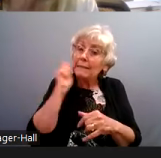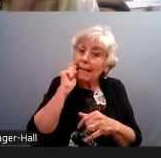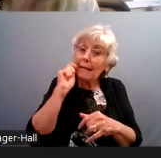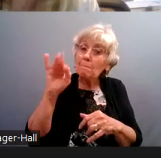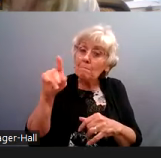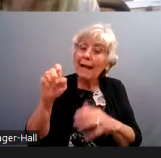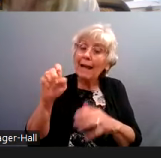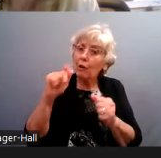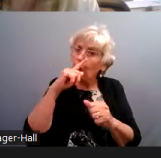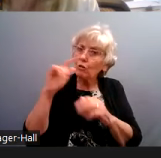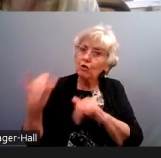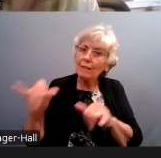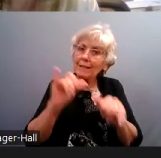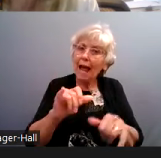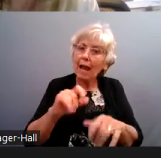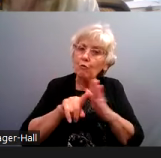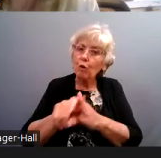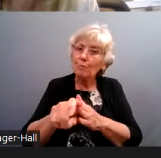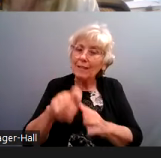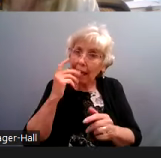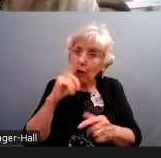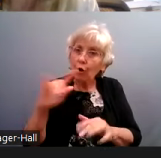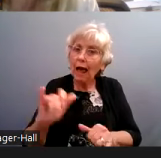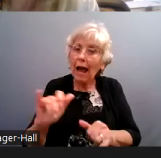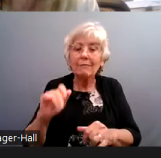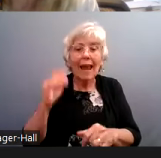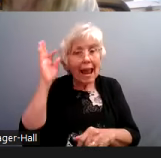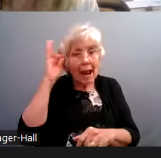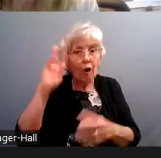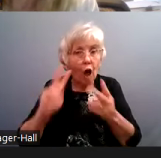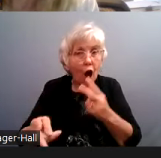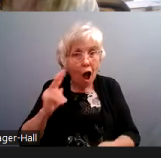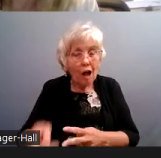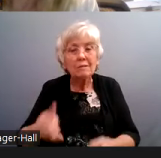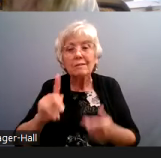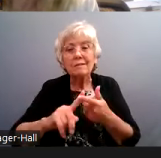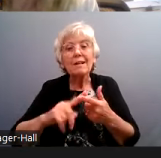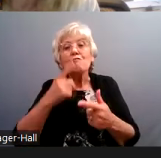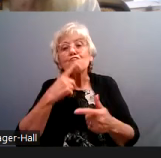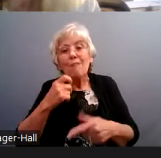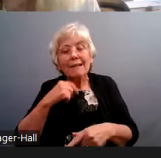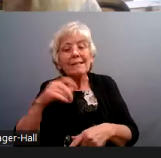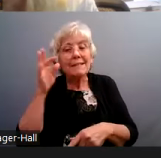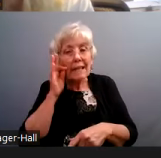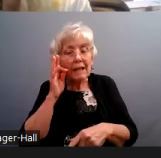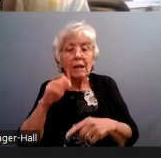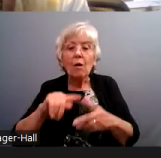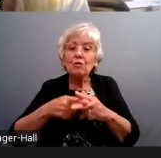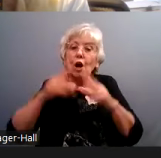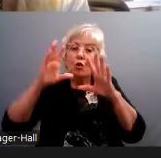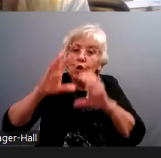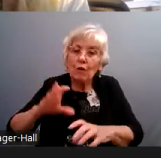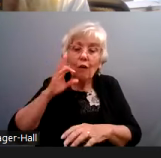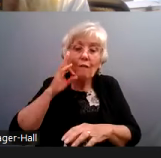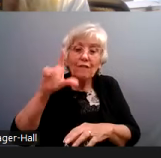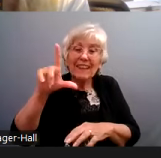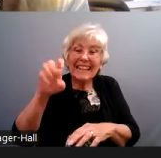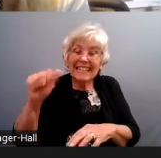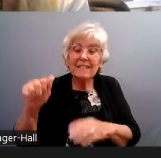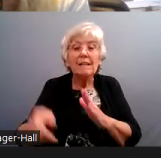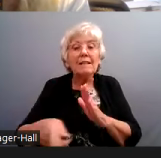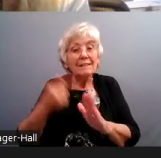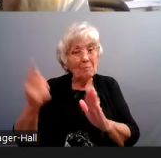and the crust and the redness. We might want to consider treating for fleas, because as everybody knows, fleas can cause hair loss